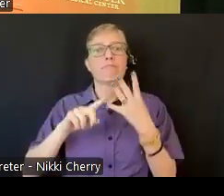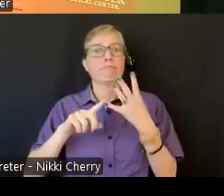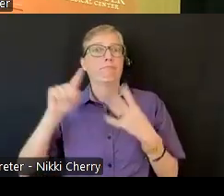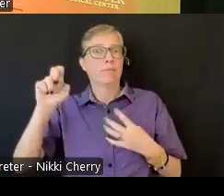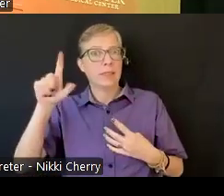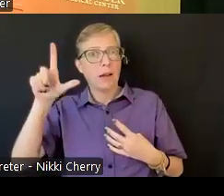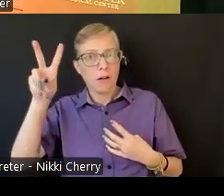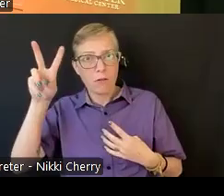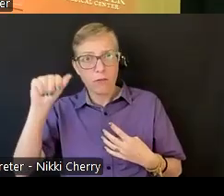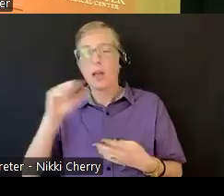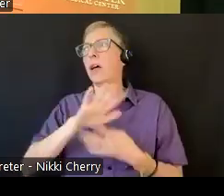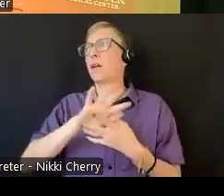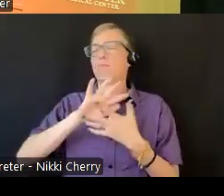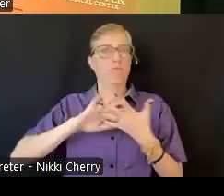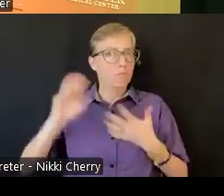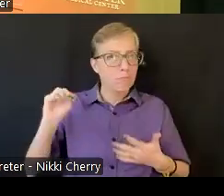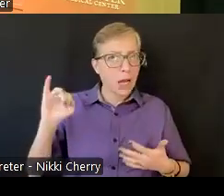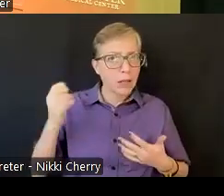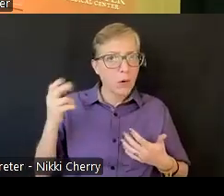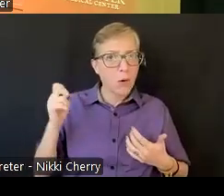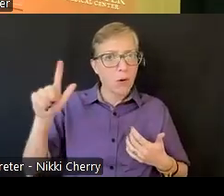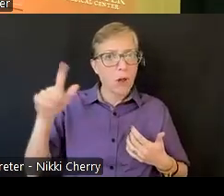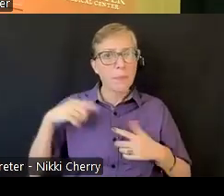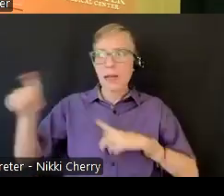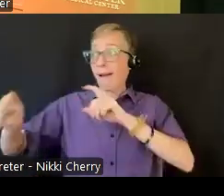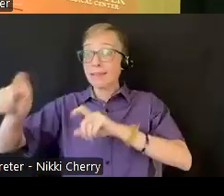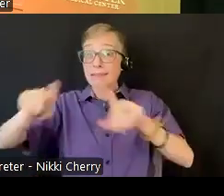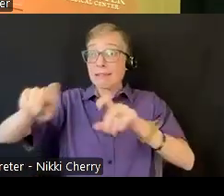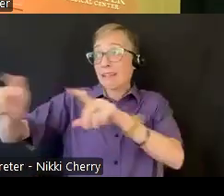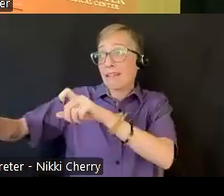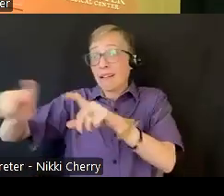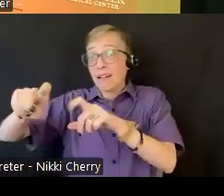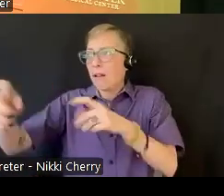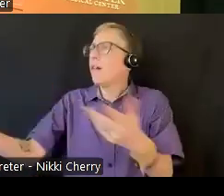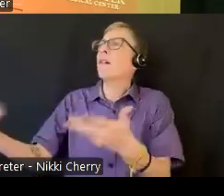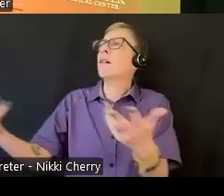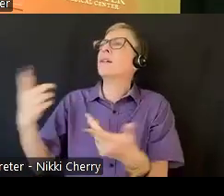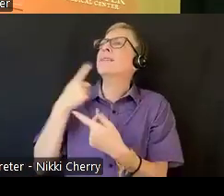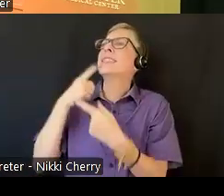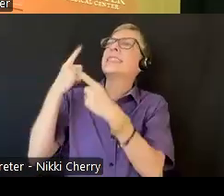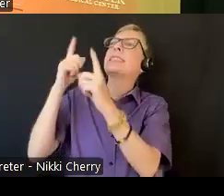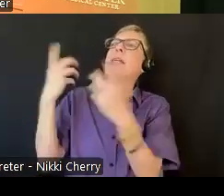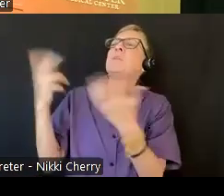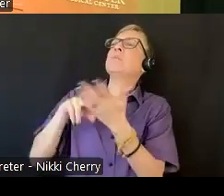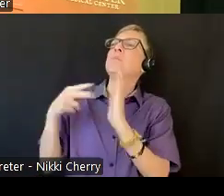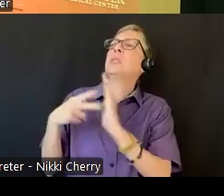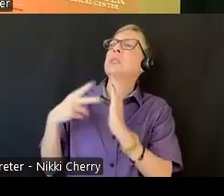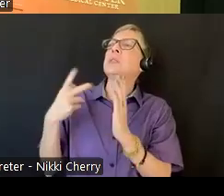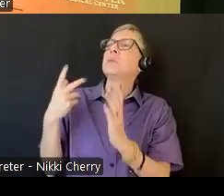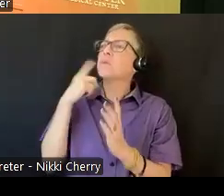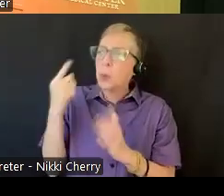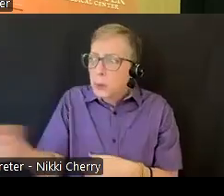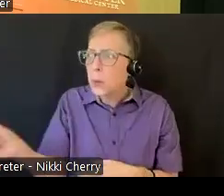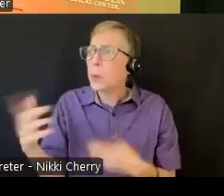Michael, and asking them, what does success mean to you? How do